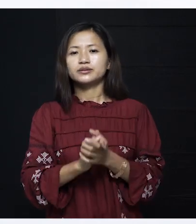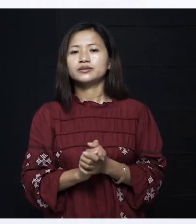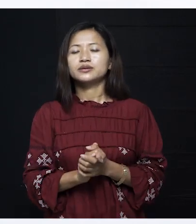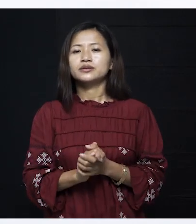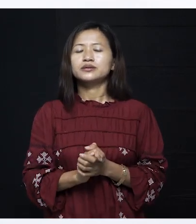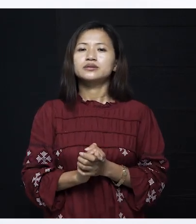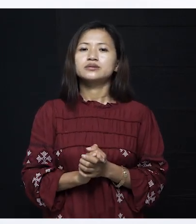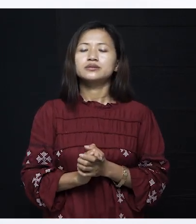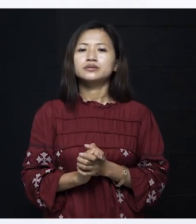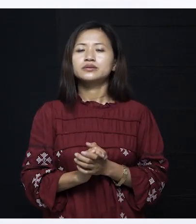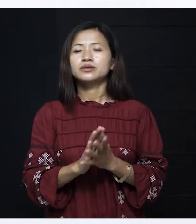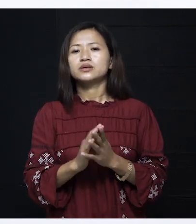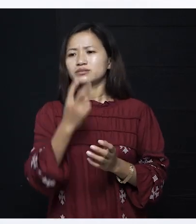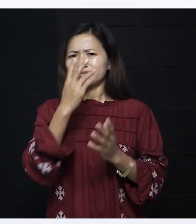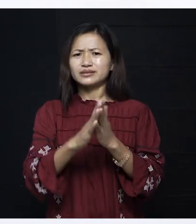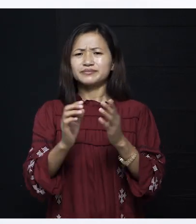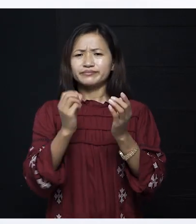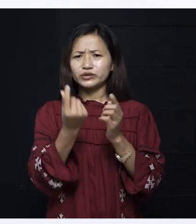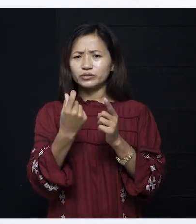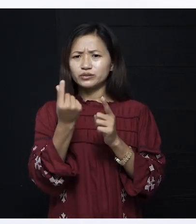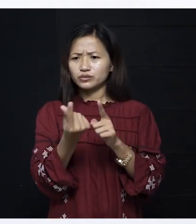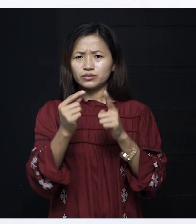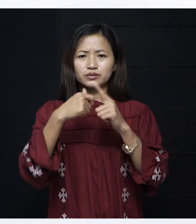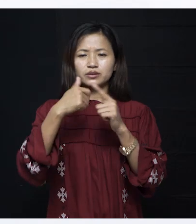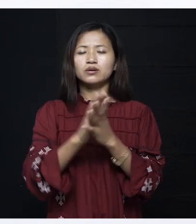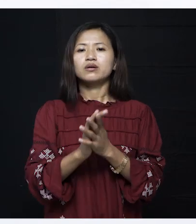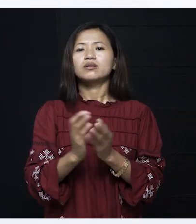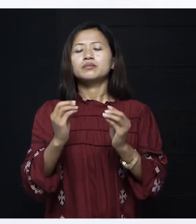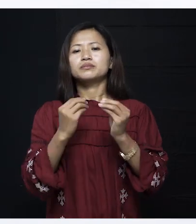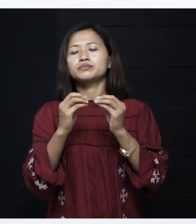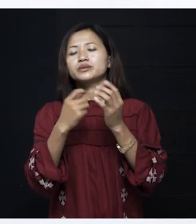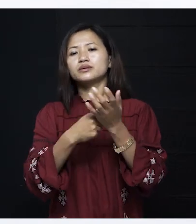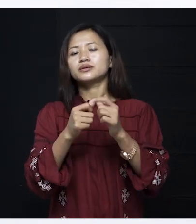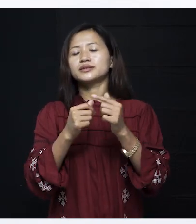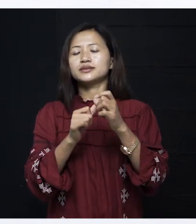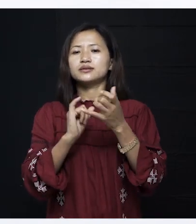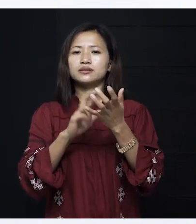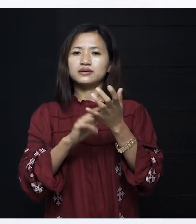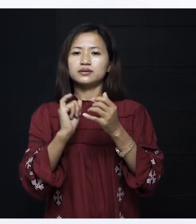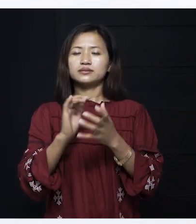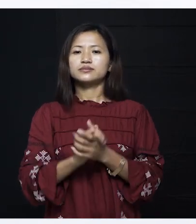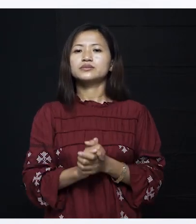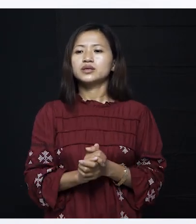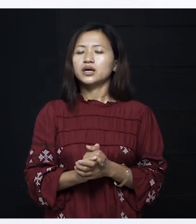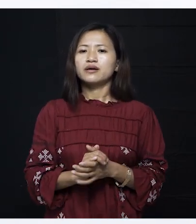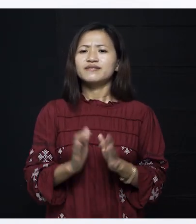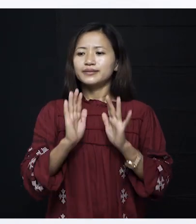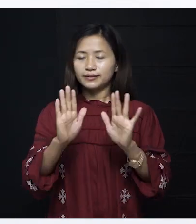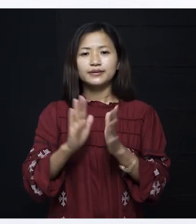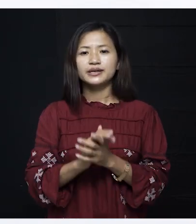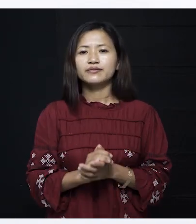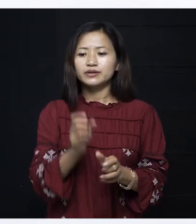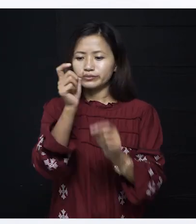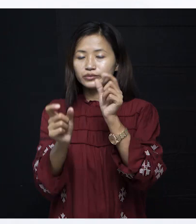UK, UK, Britain, or England, same thing, okay? So when we talk about UK, UK, okay, they have